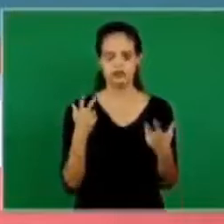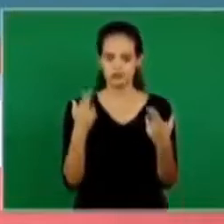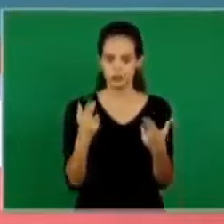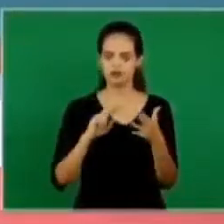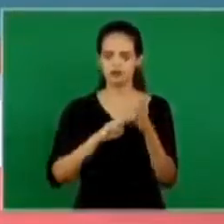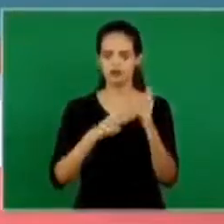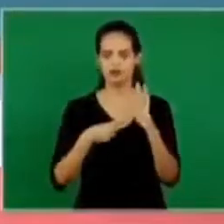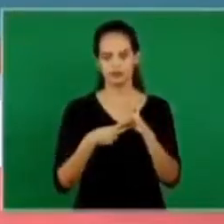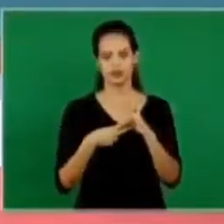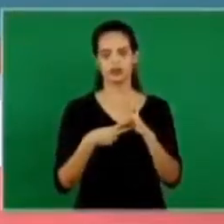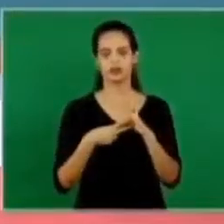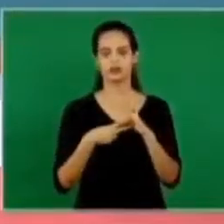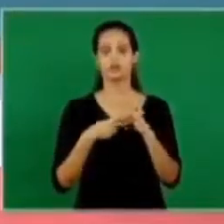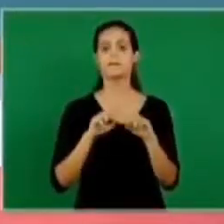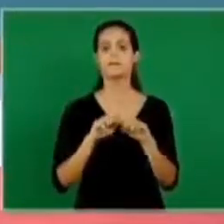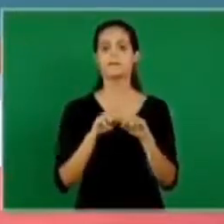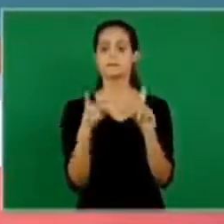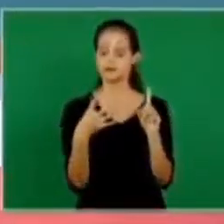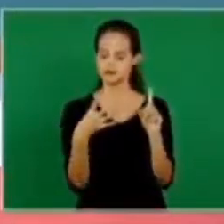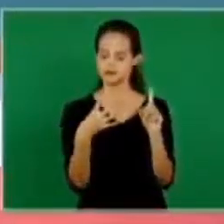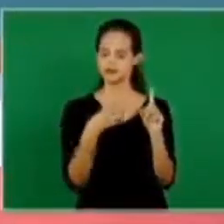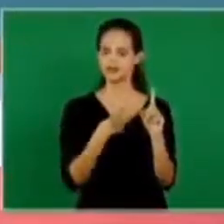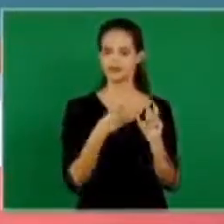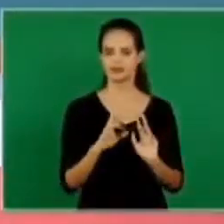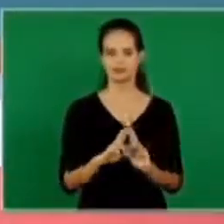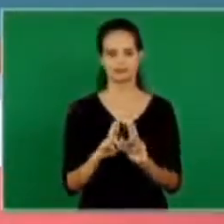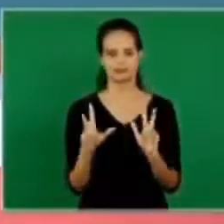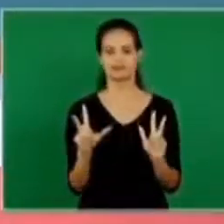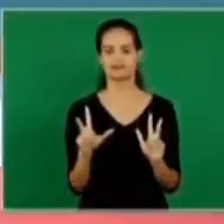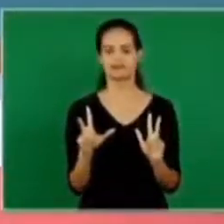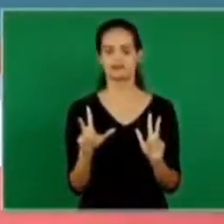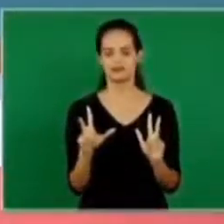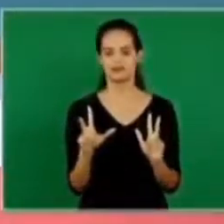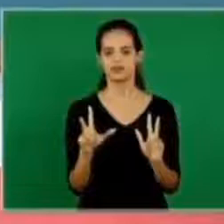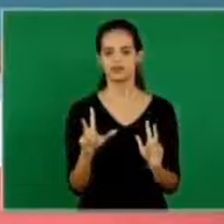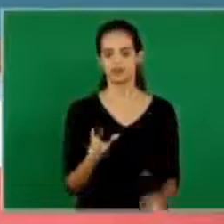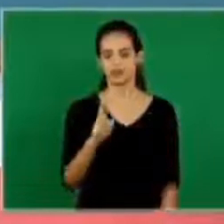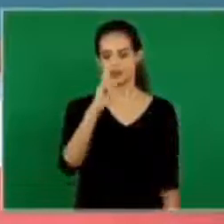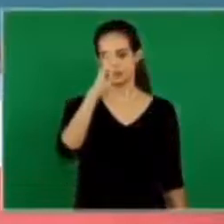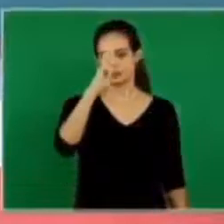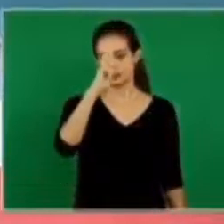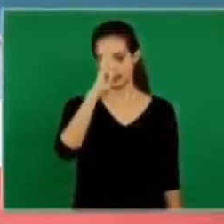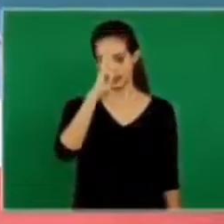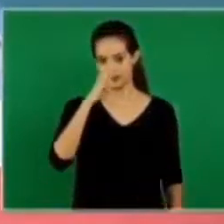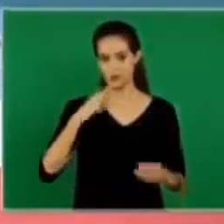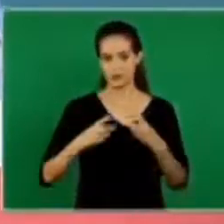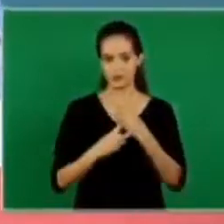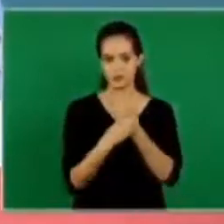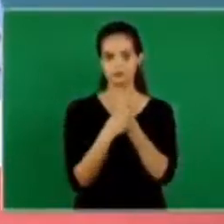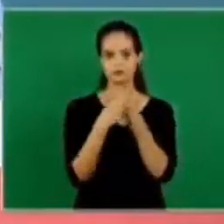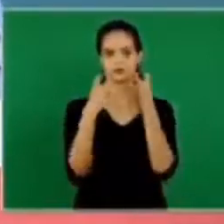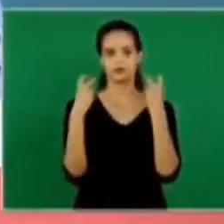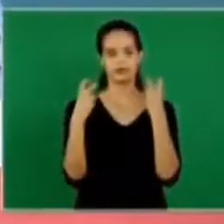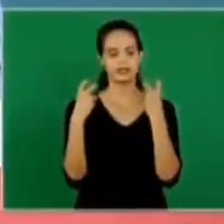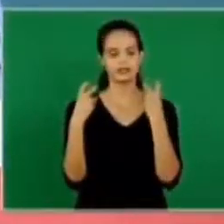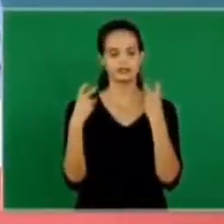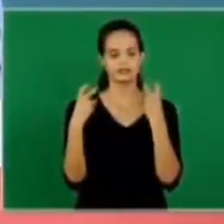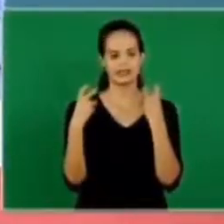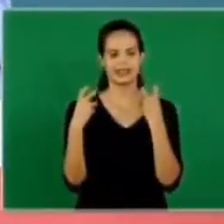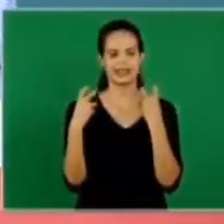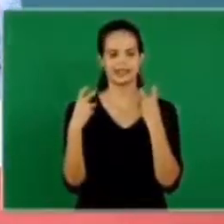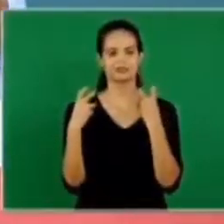In the Greek it has the same meaning, but has a meaning a little different. In the Greek, it is a plea.